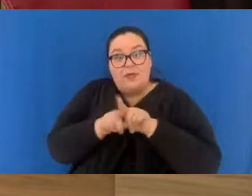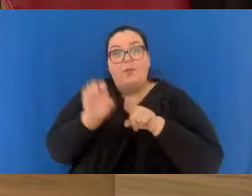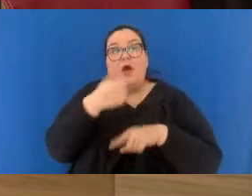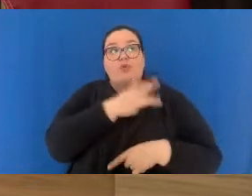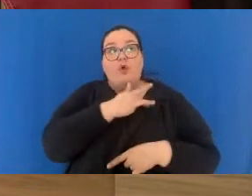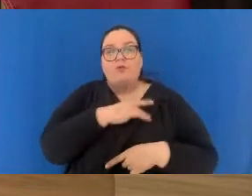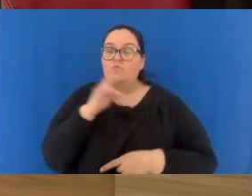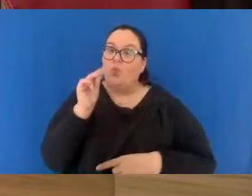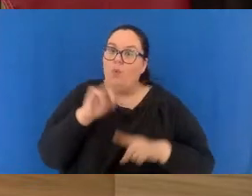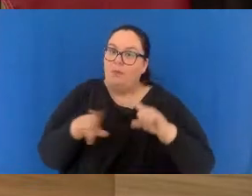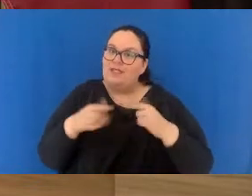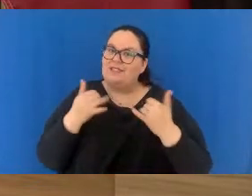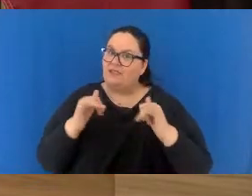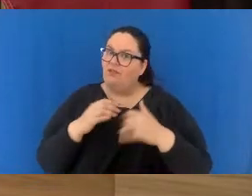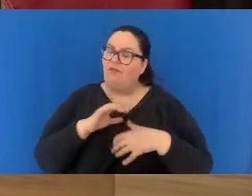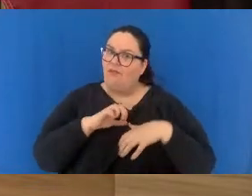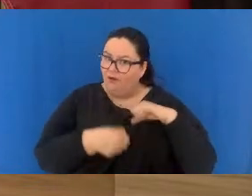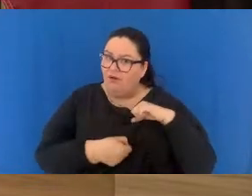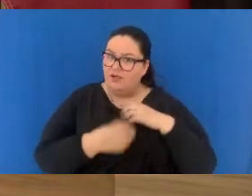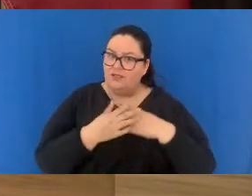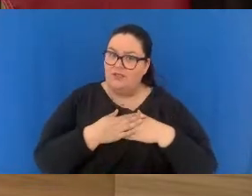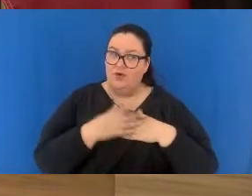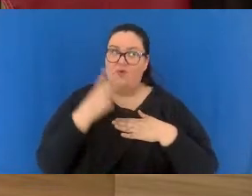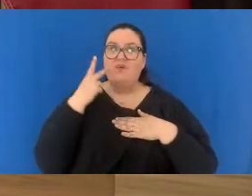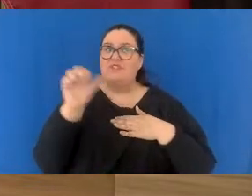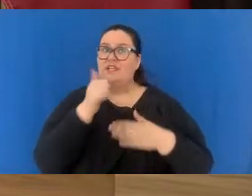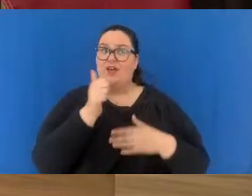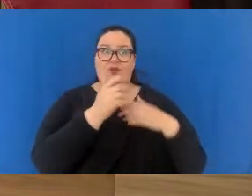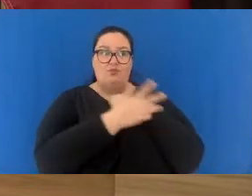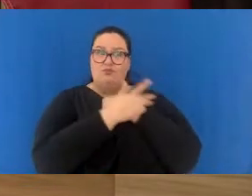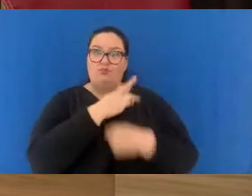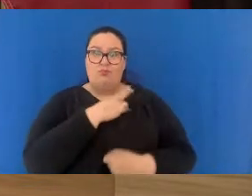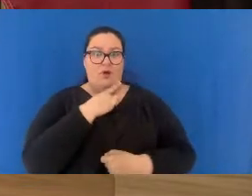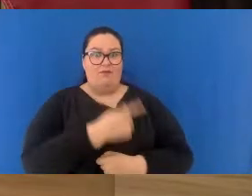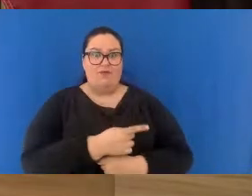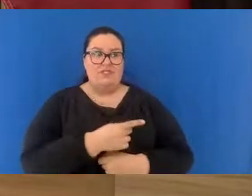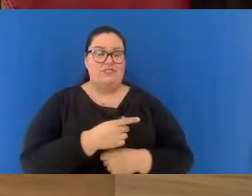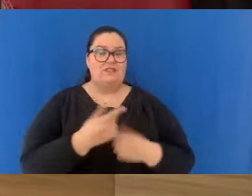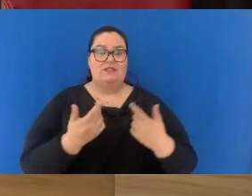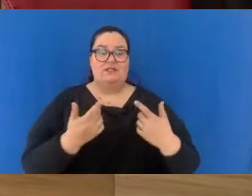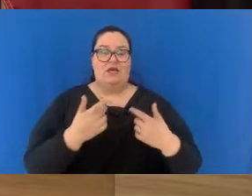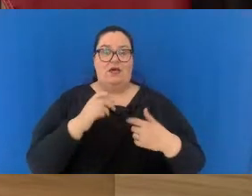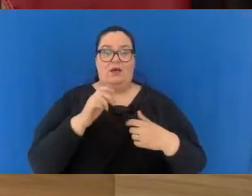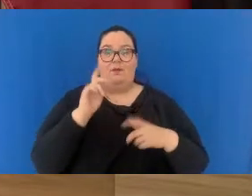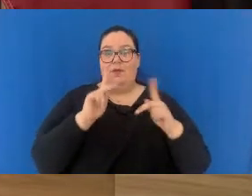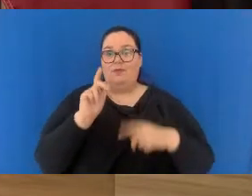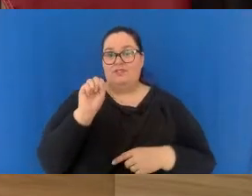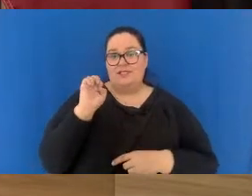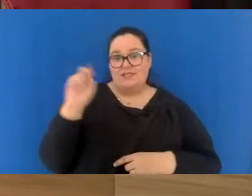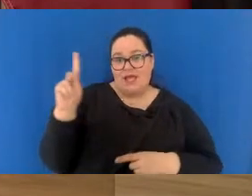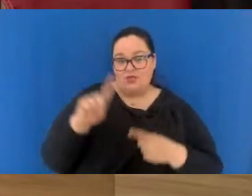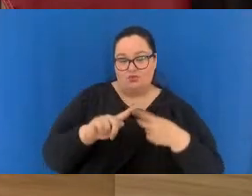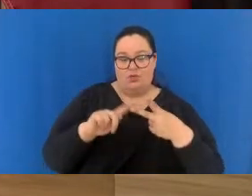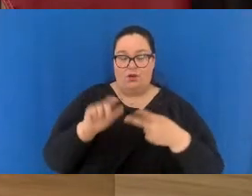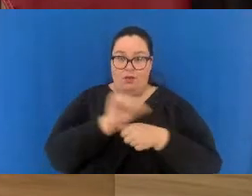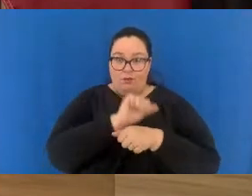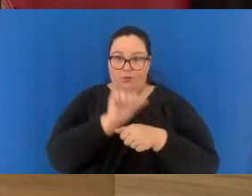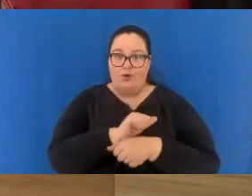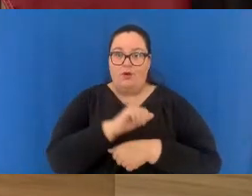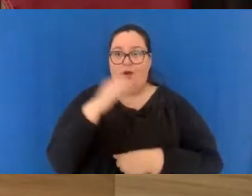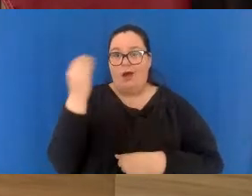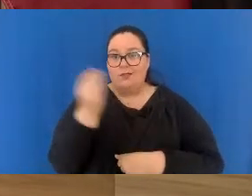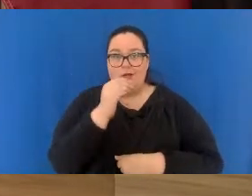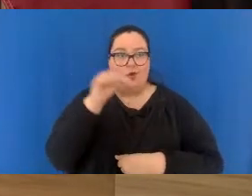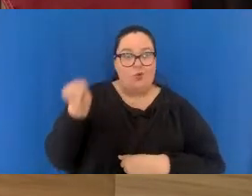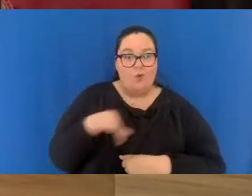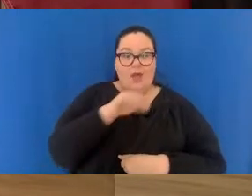us, and we have seen this happen in other jurisdictions, and my colleagues in Saskatchewan, Alberta, British Columbia, Ontario, Quebec,